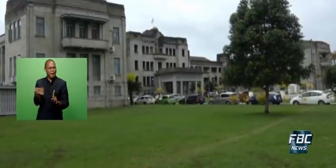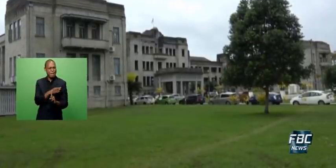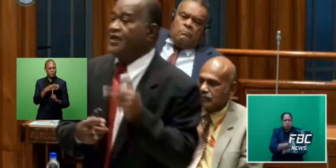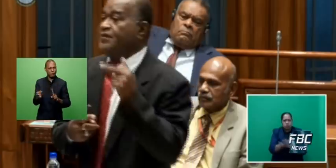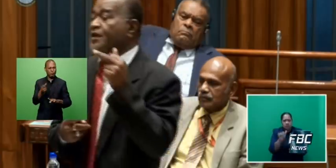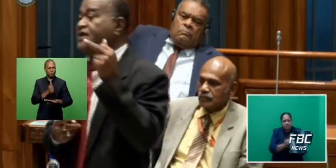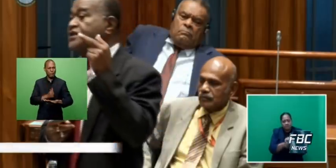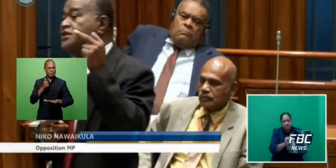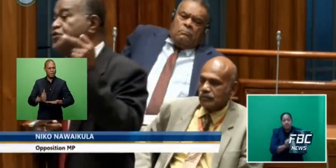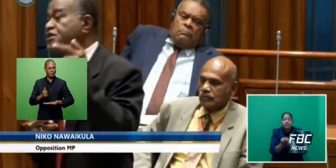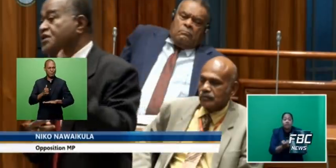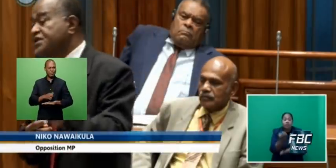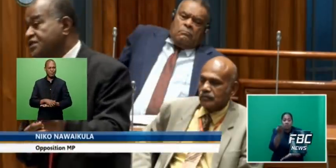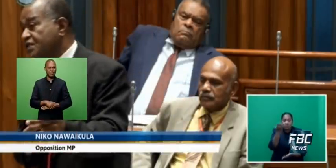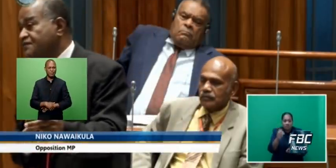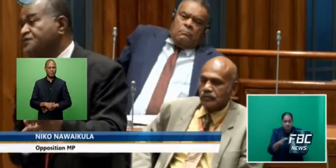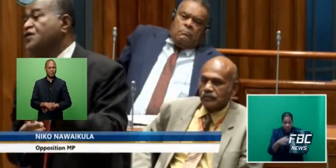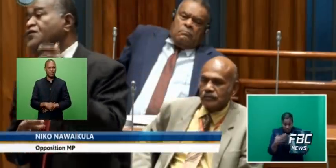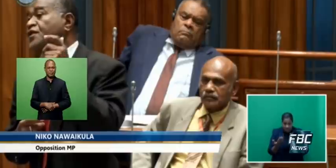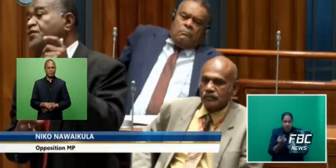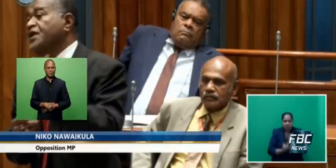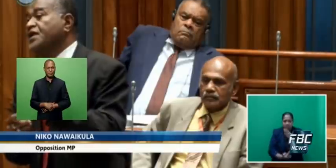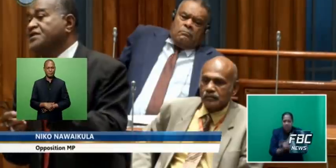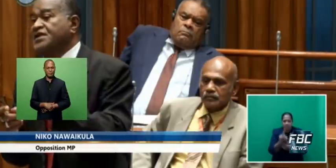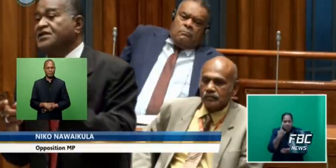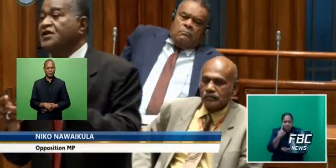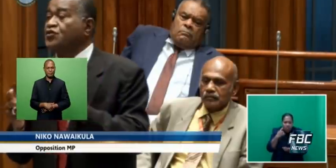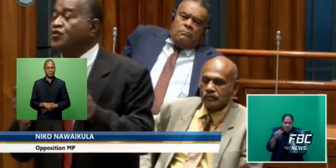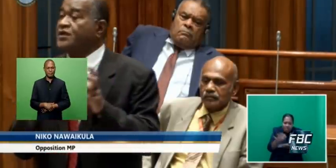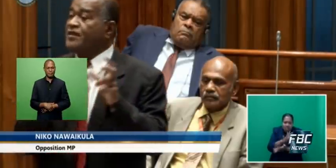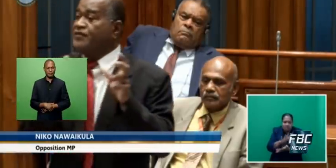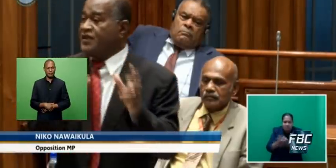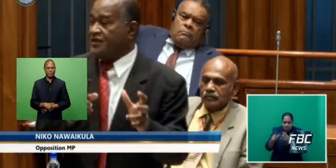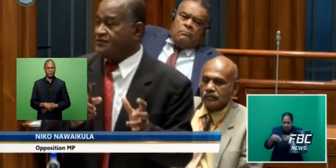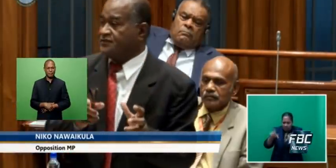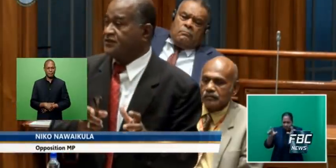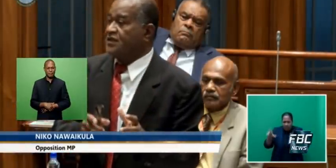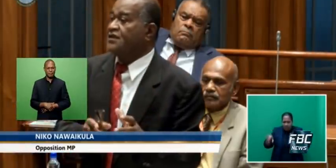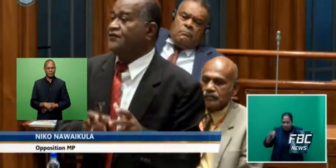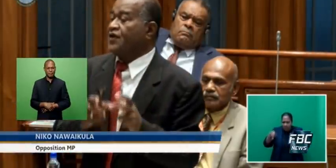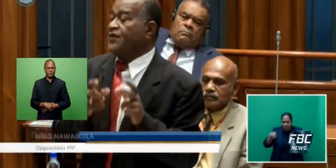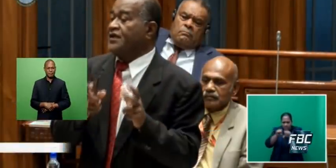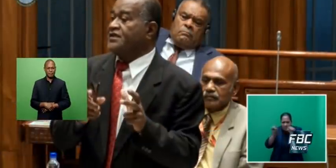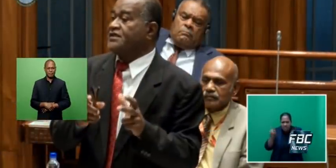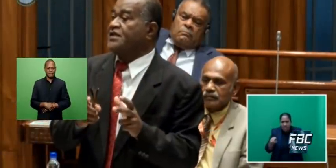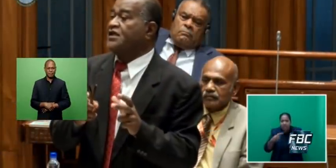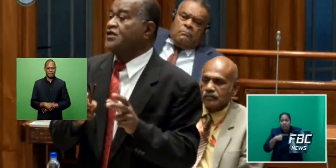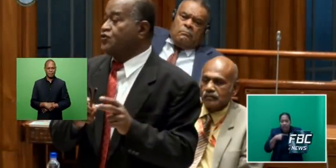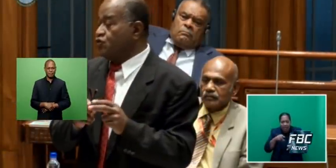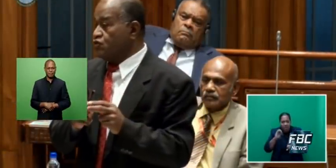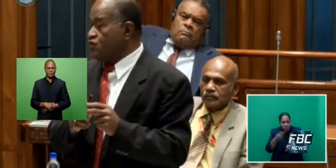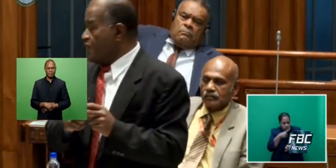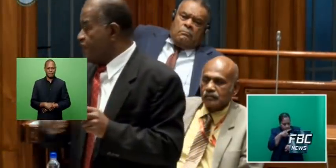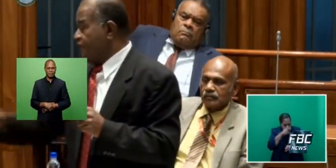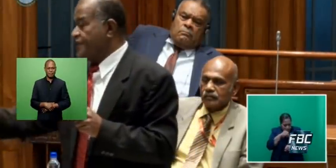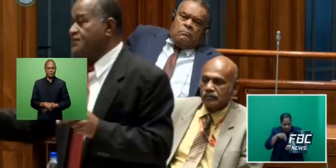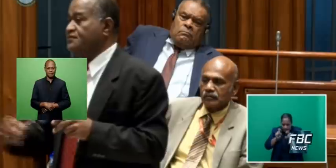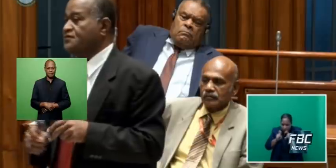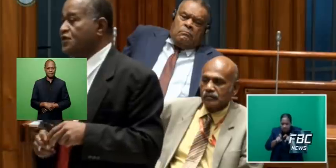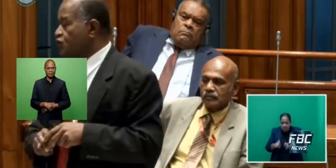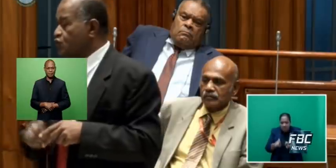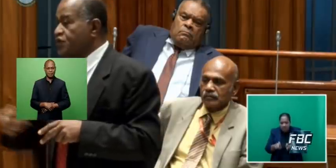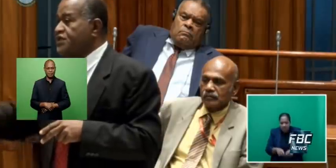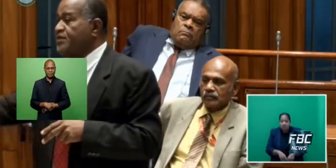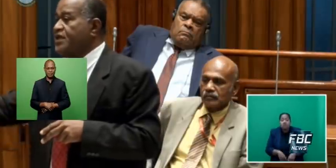government. They are manipulating the judicial system for the very reason to keep them there, for a very reason to